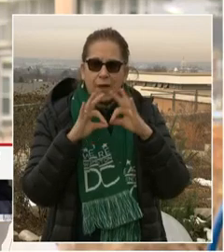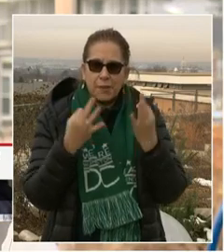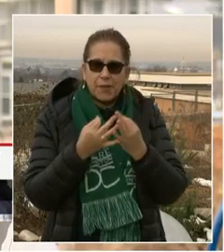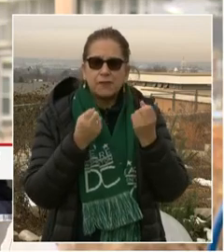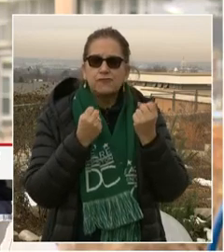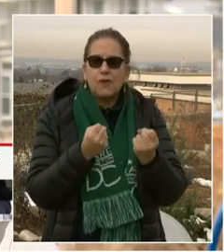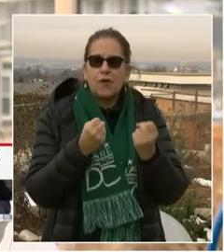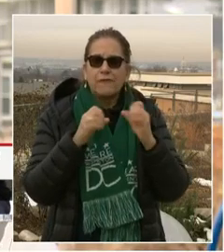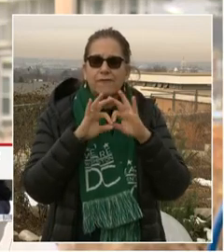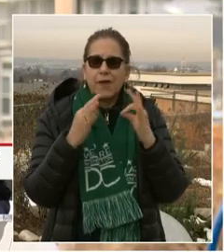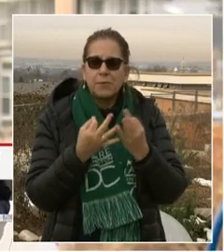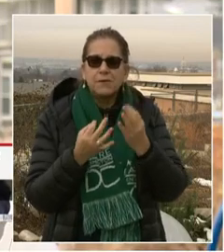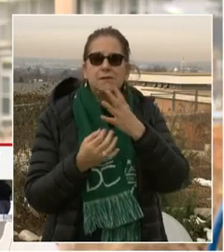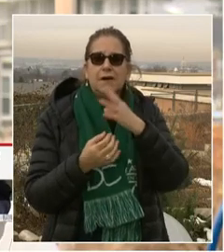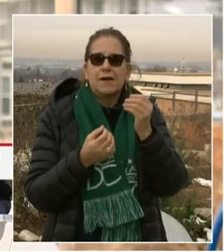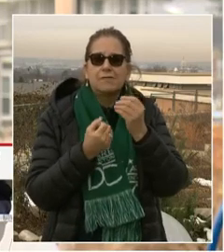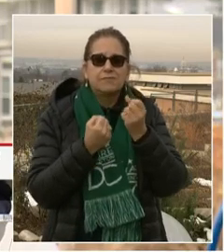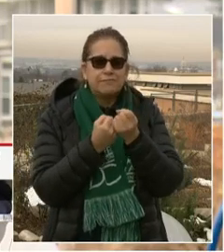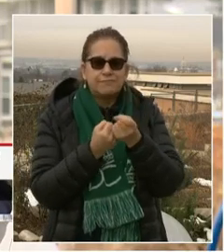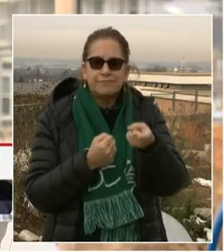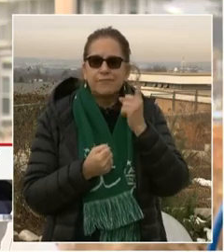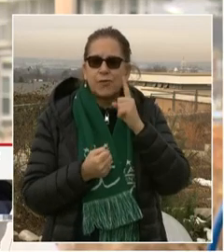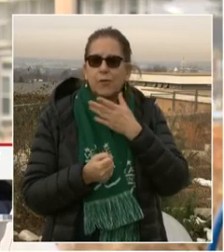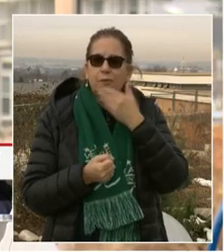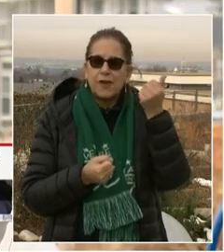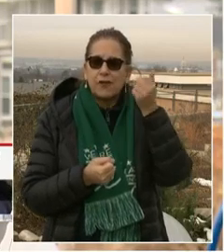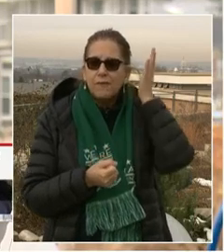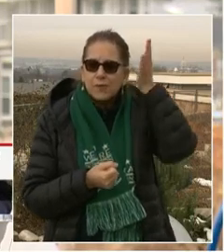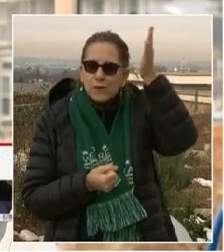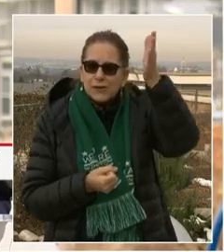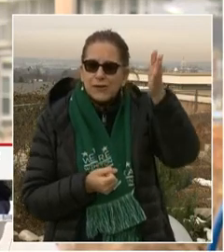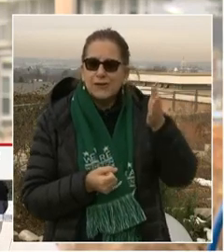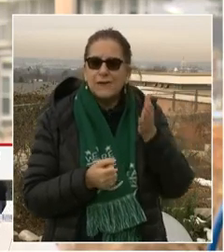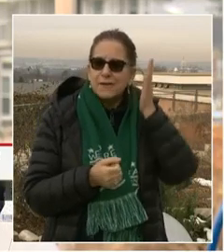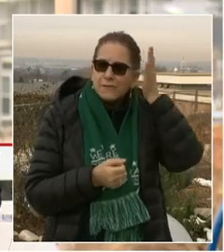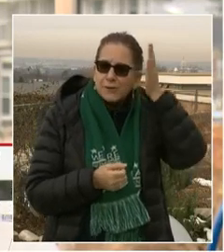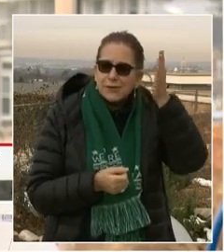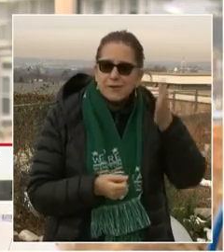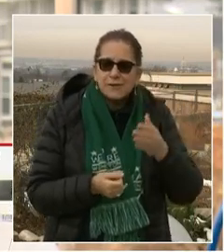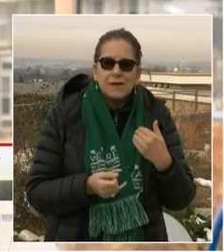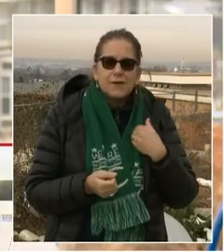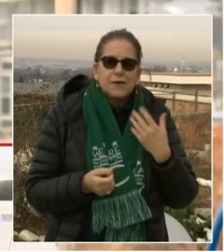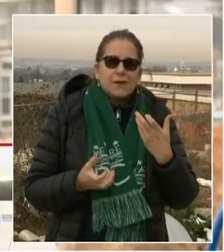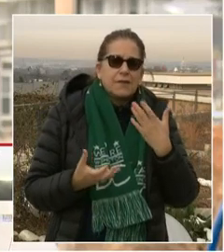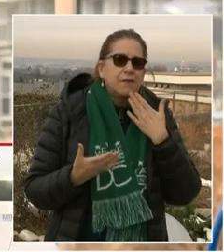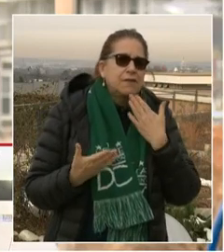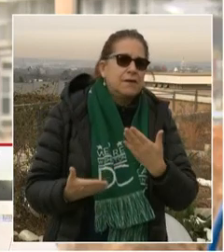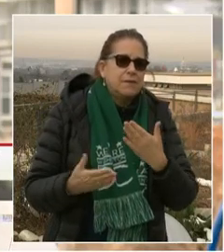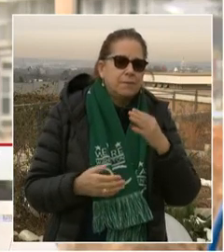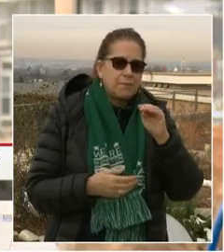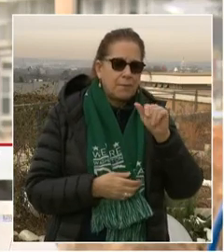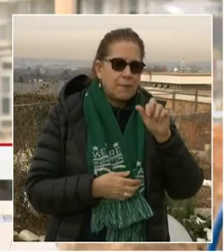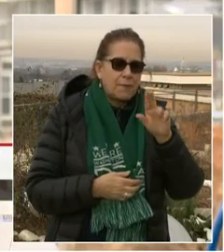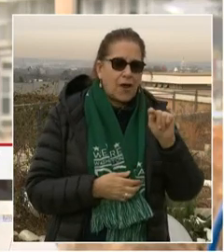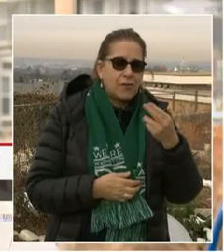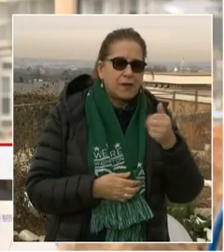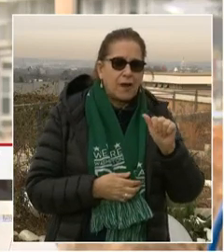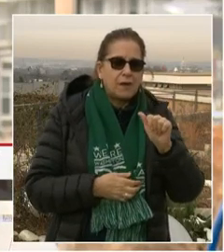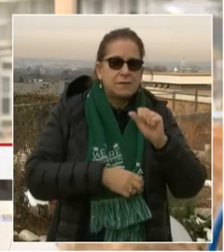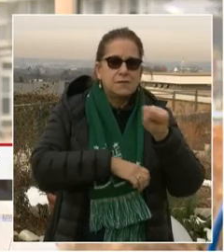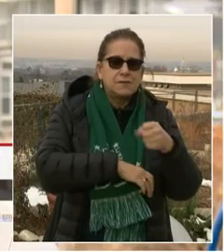entire Martha's Table team for spearheading this new pilot. And I'm looking forward to hearing